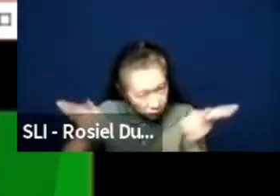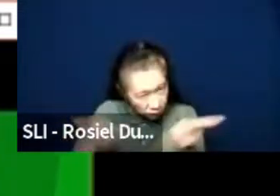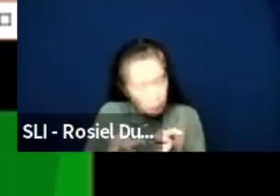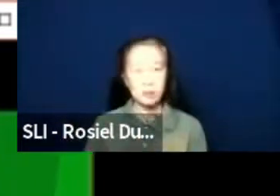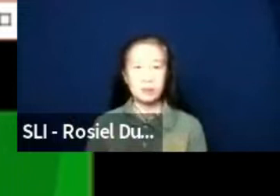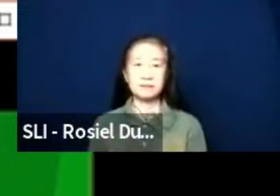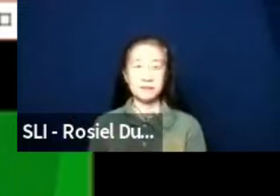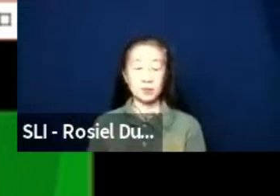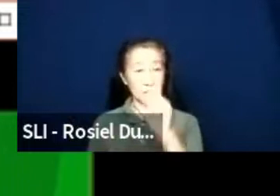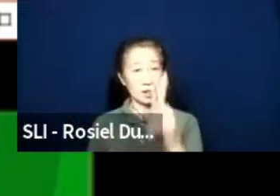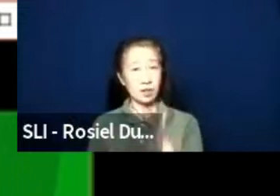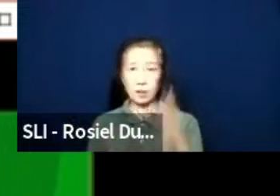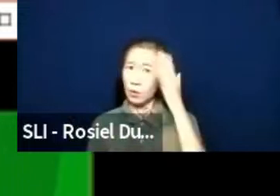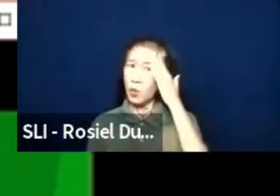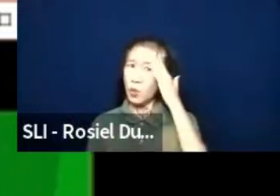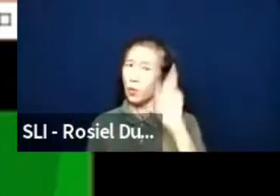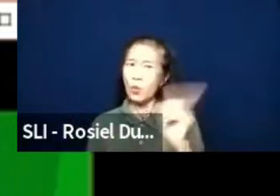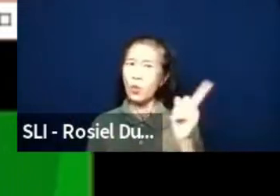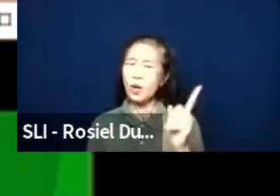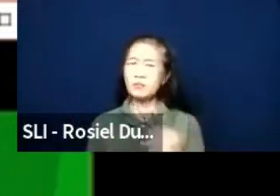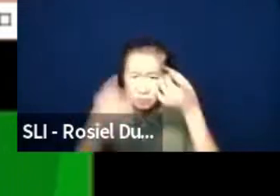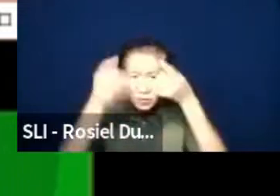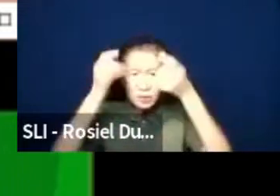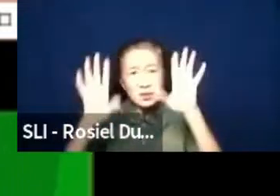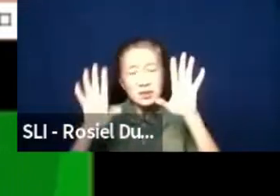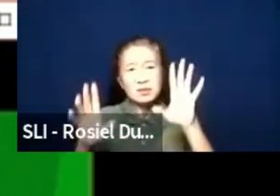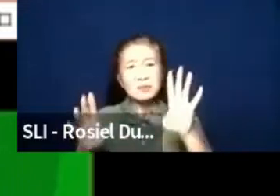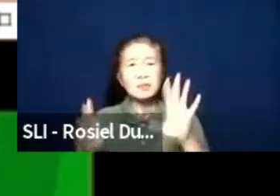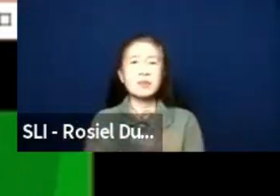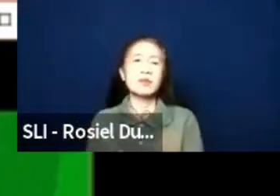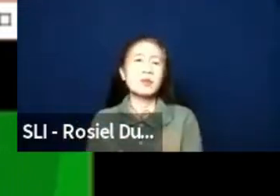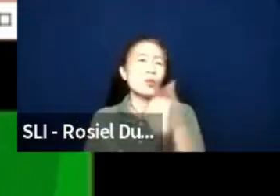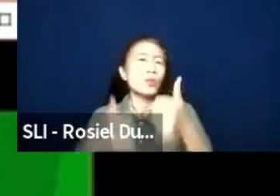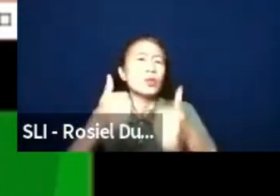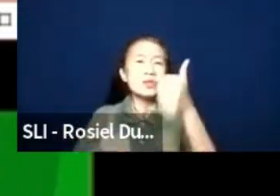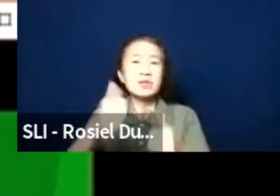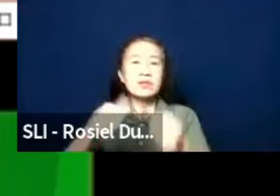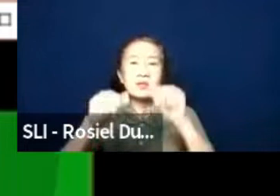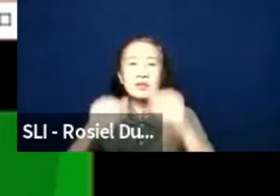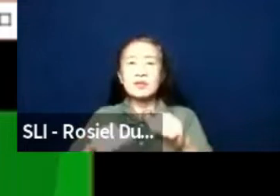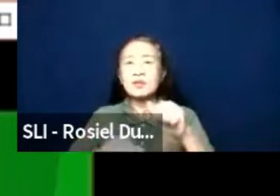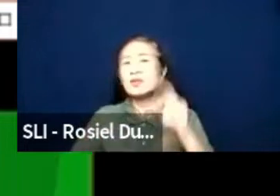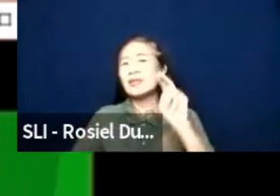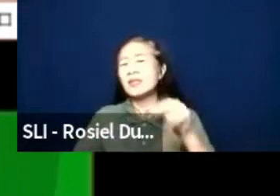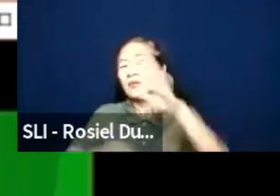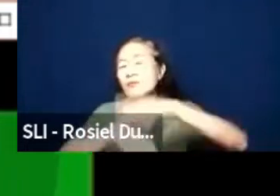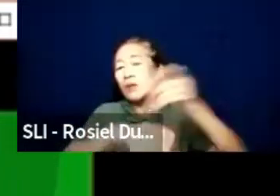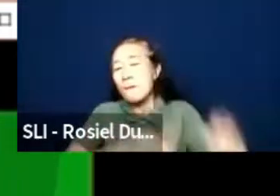Okay, know what disasters could affect your area, which ones could call for an